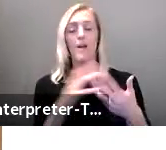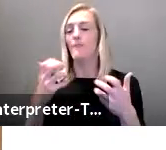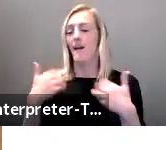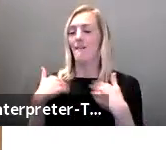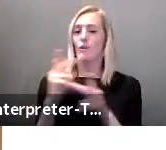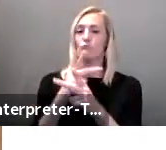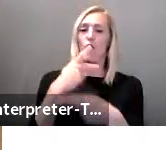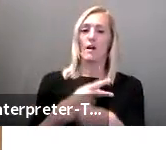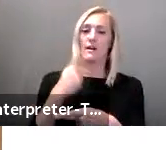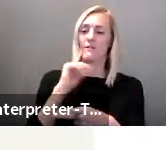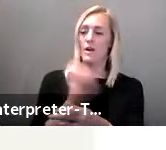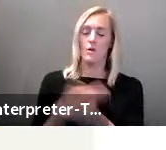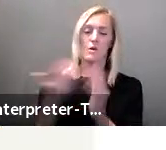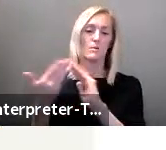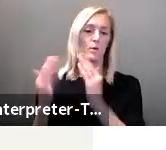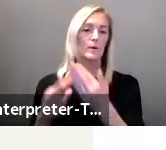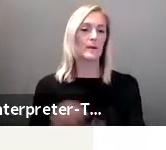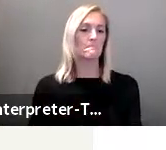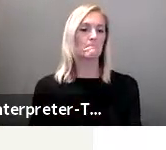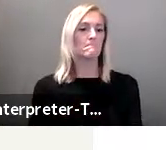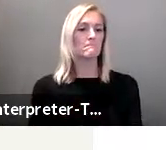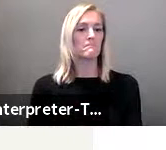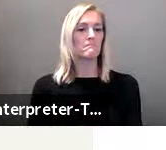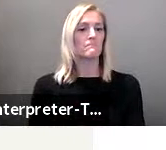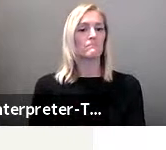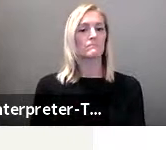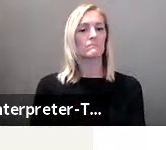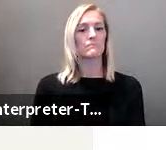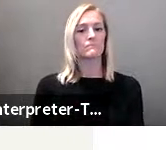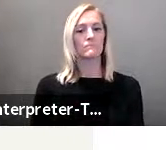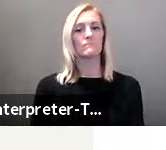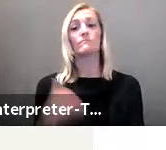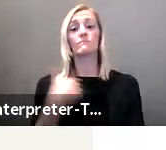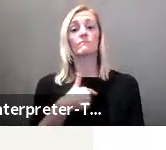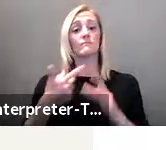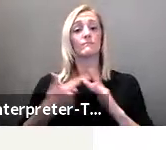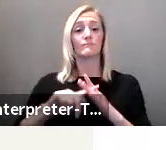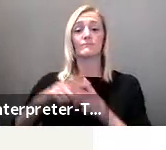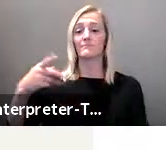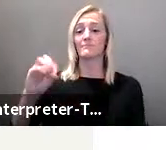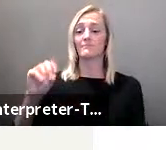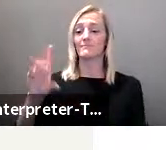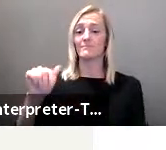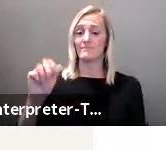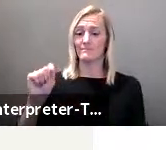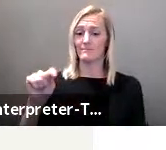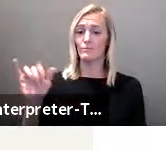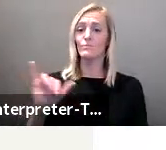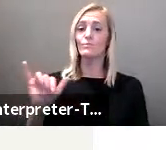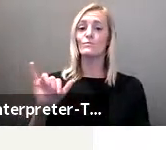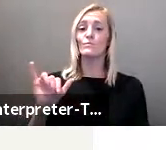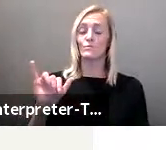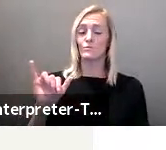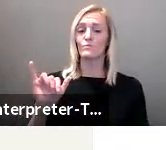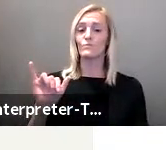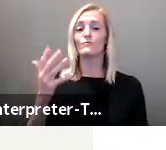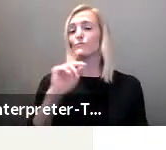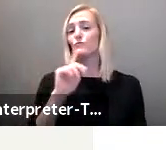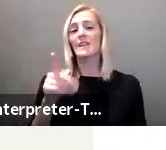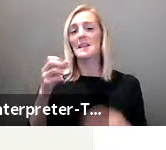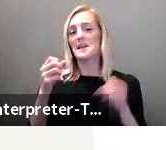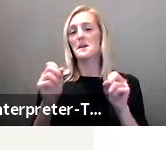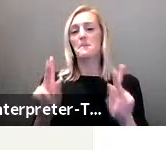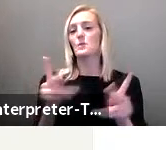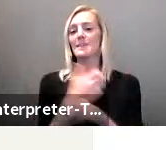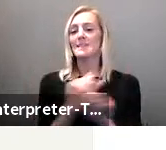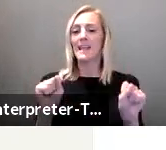our community. Next slide. We also started a podcast, and in that podcast, it is really the opportunity to have a